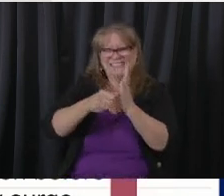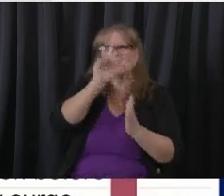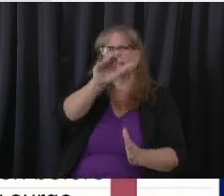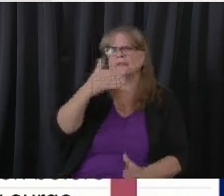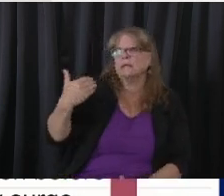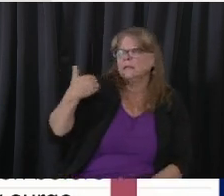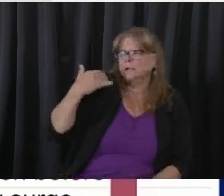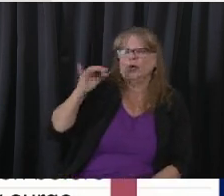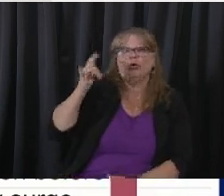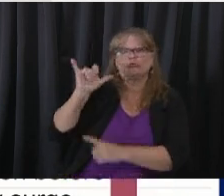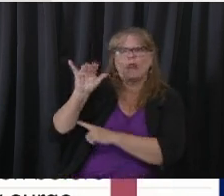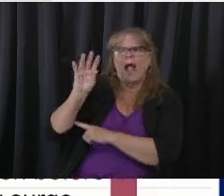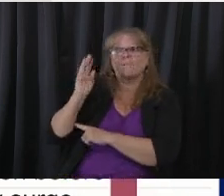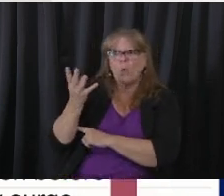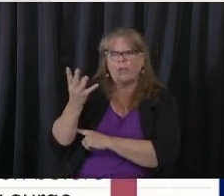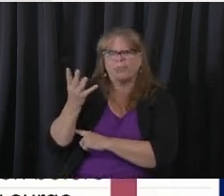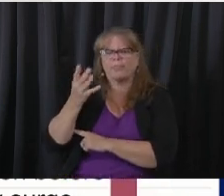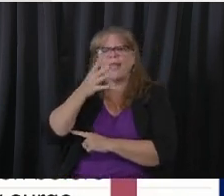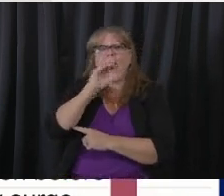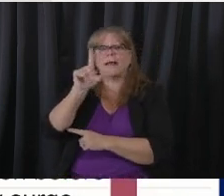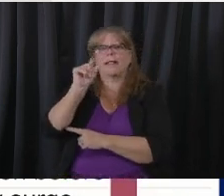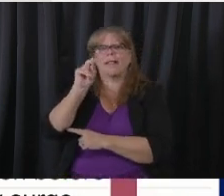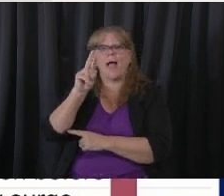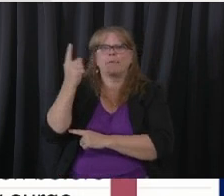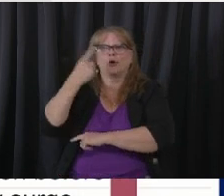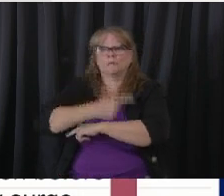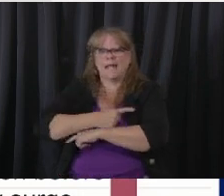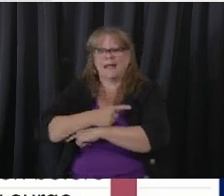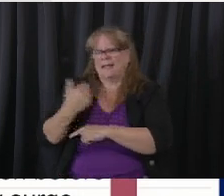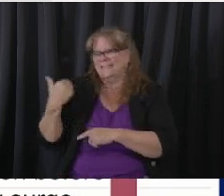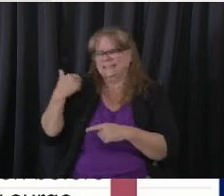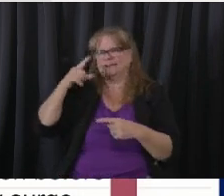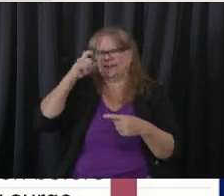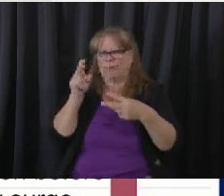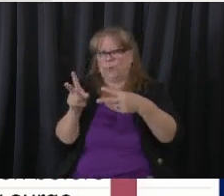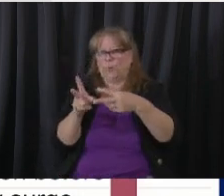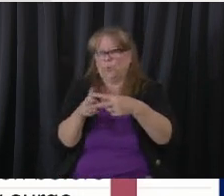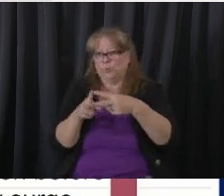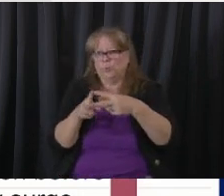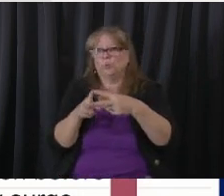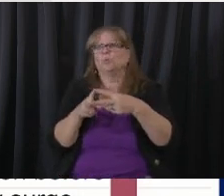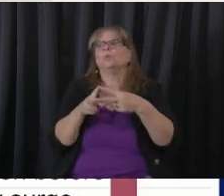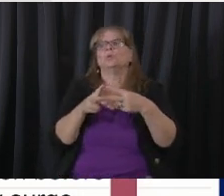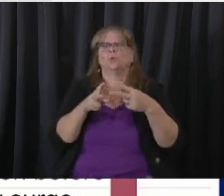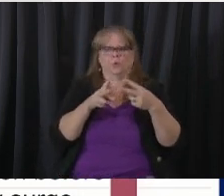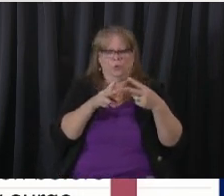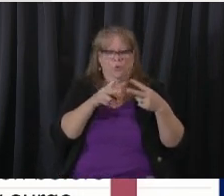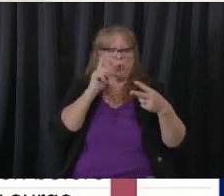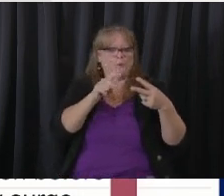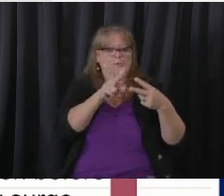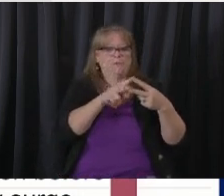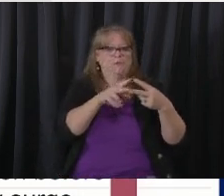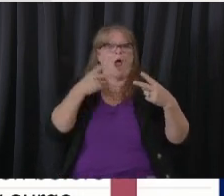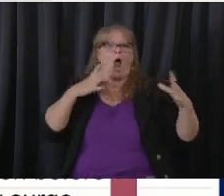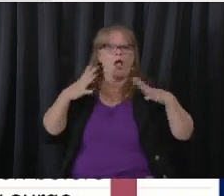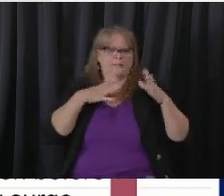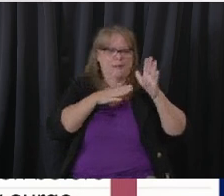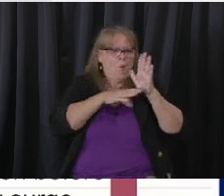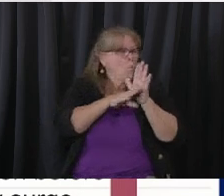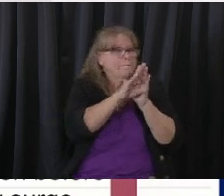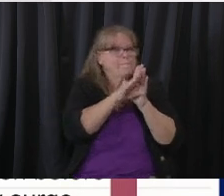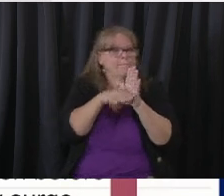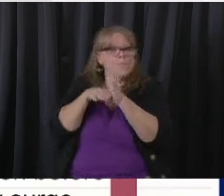experienced here in the state so far, those two surges really were preceded by very low levels of disease transmission. So if you look at each of these peaks